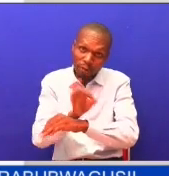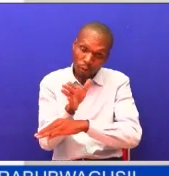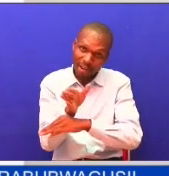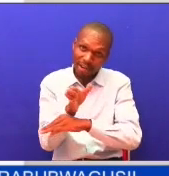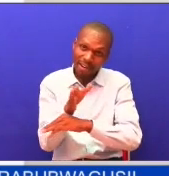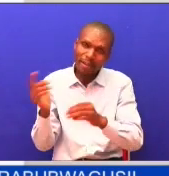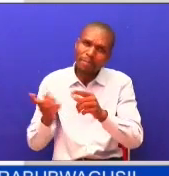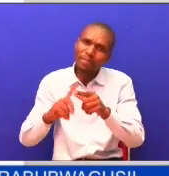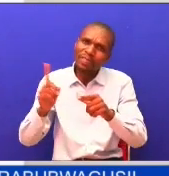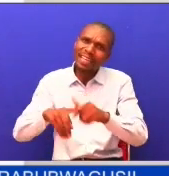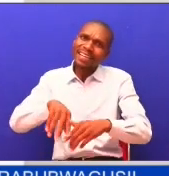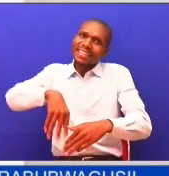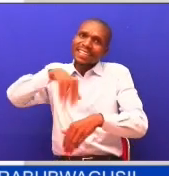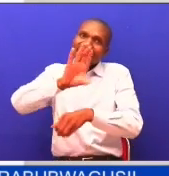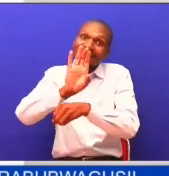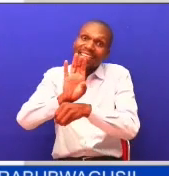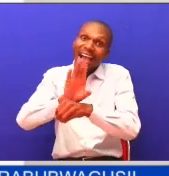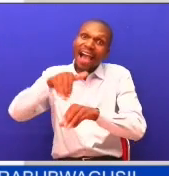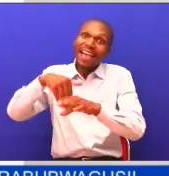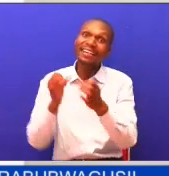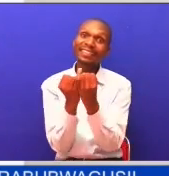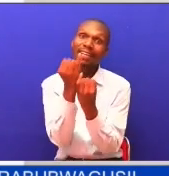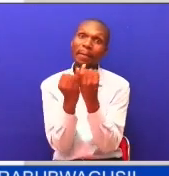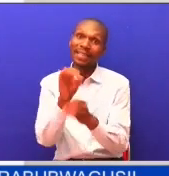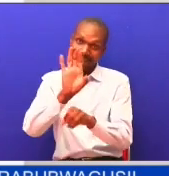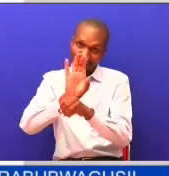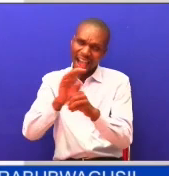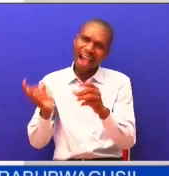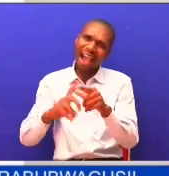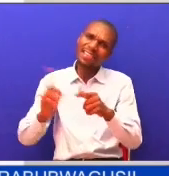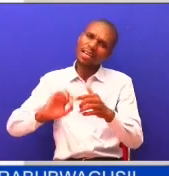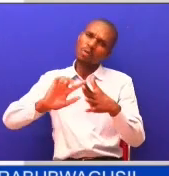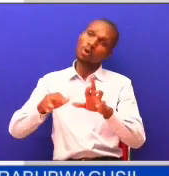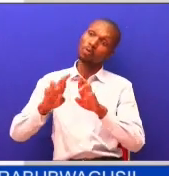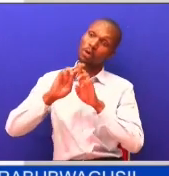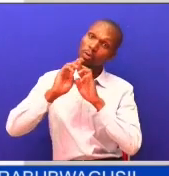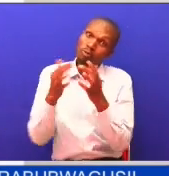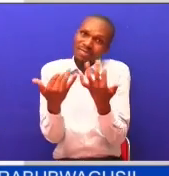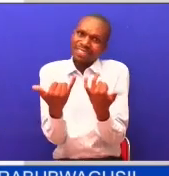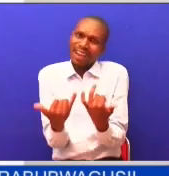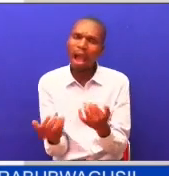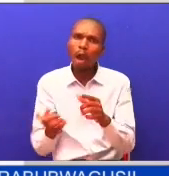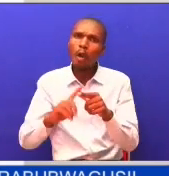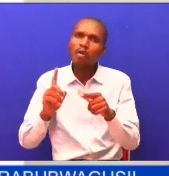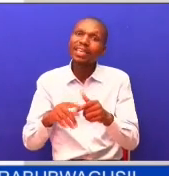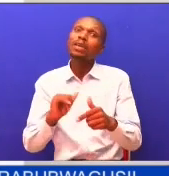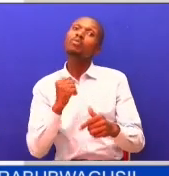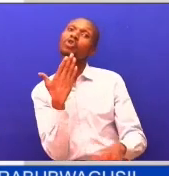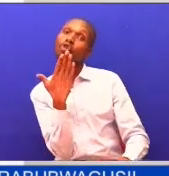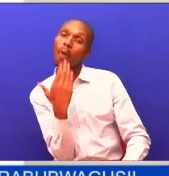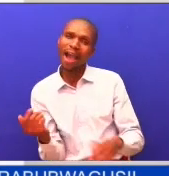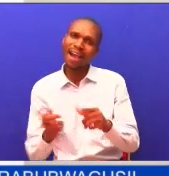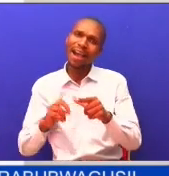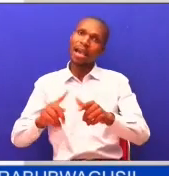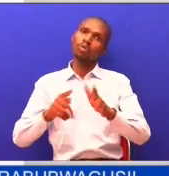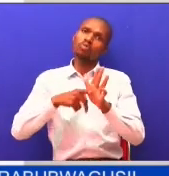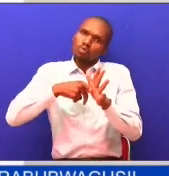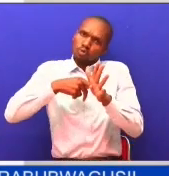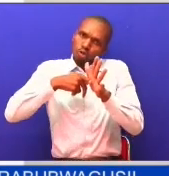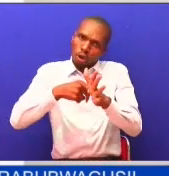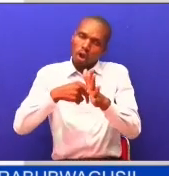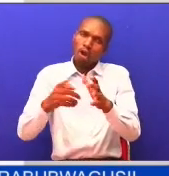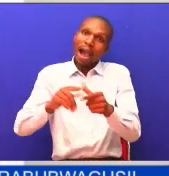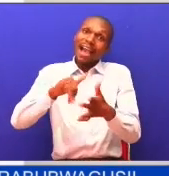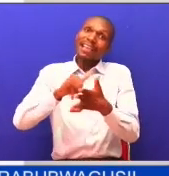An elder in an SDA church. So what are we saying? We need to demonstrate